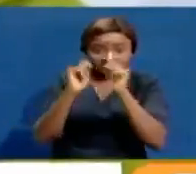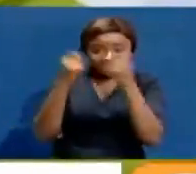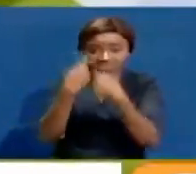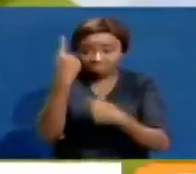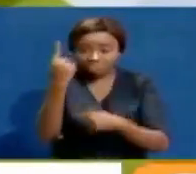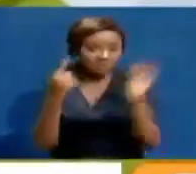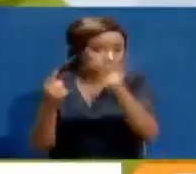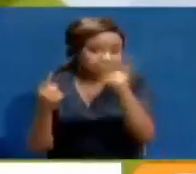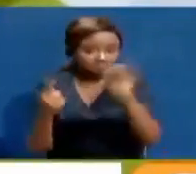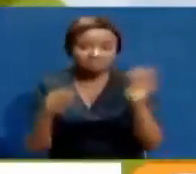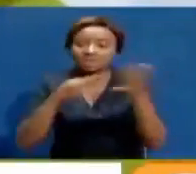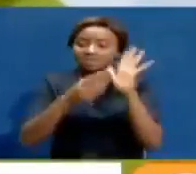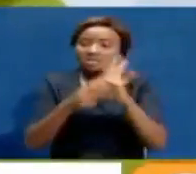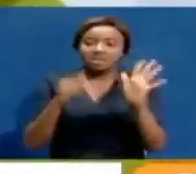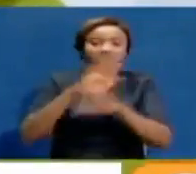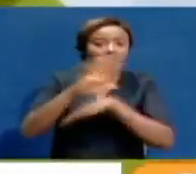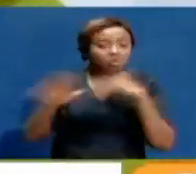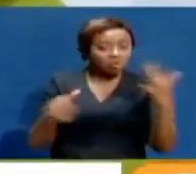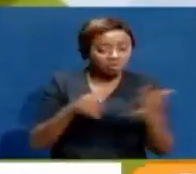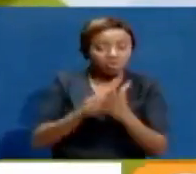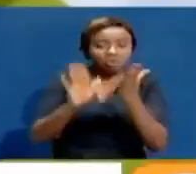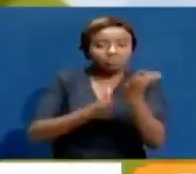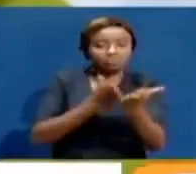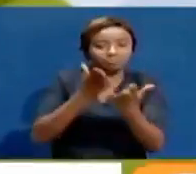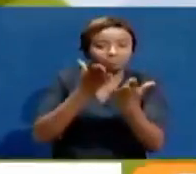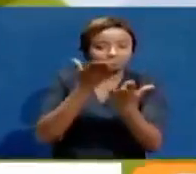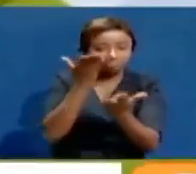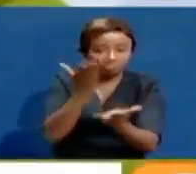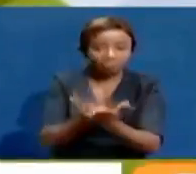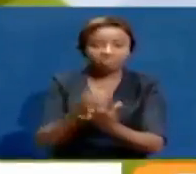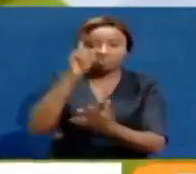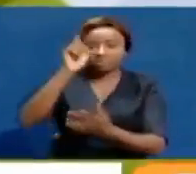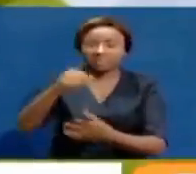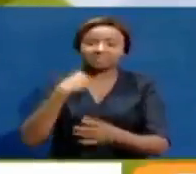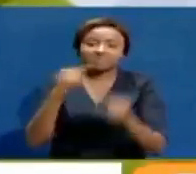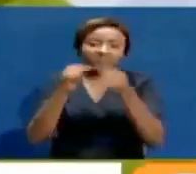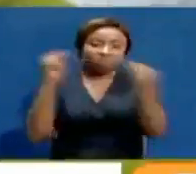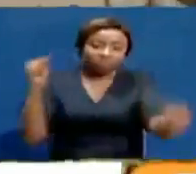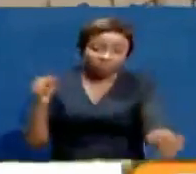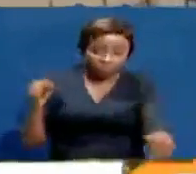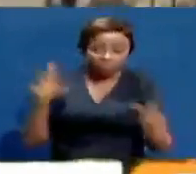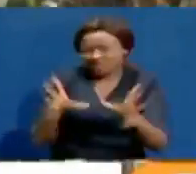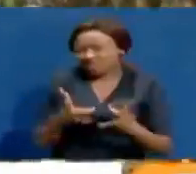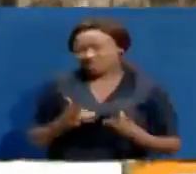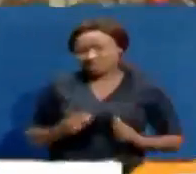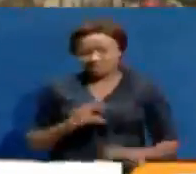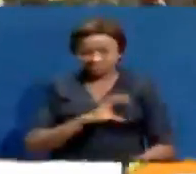proposal, let us have patience of entertaining dissent.